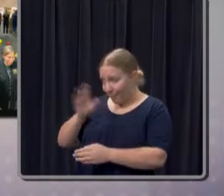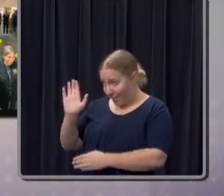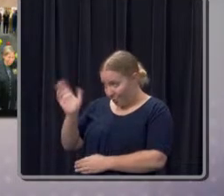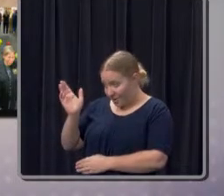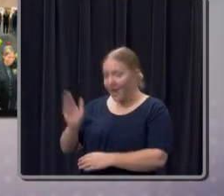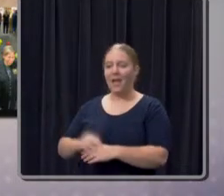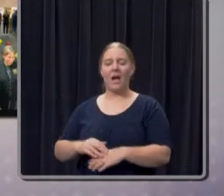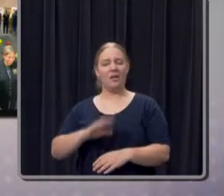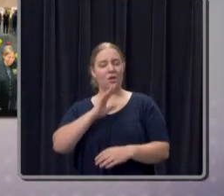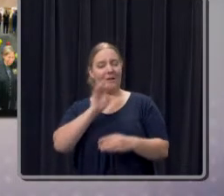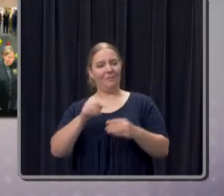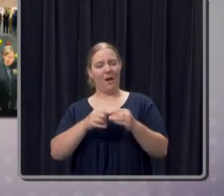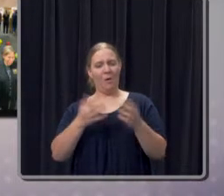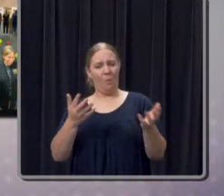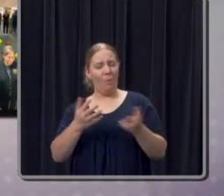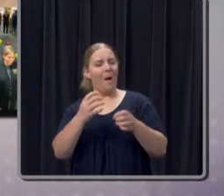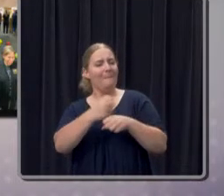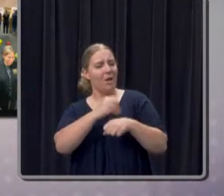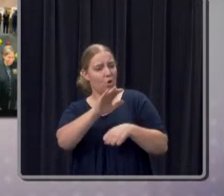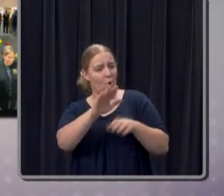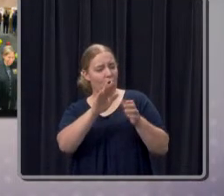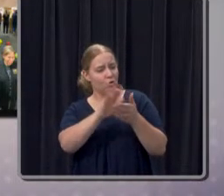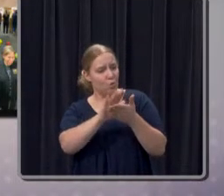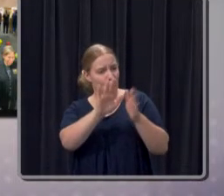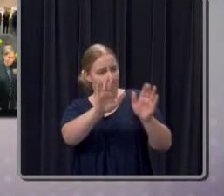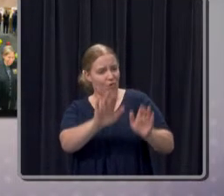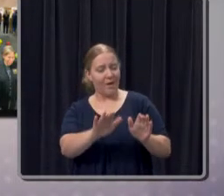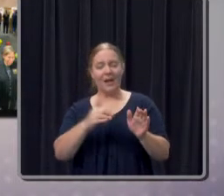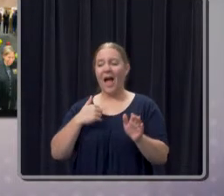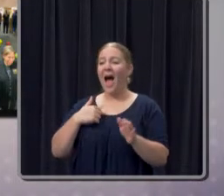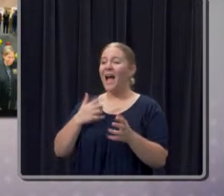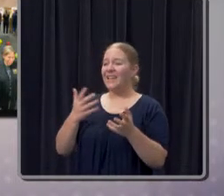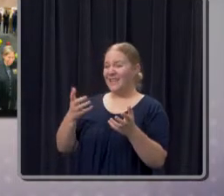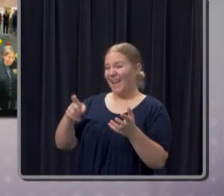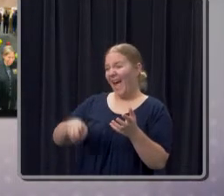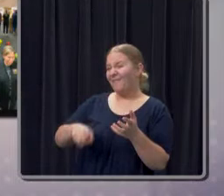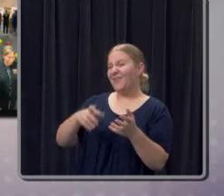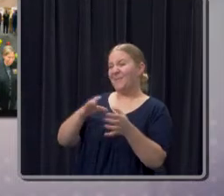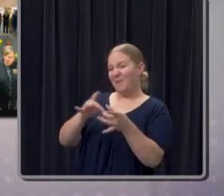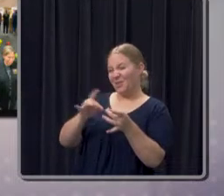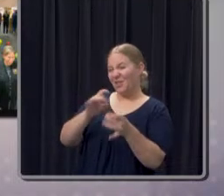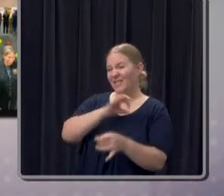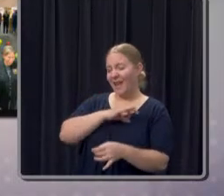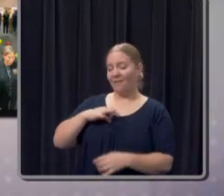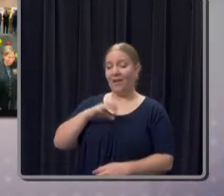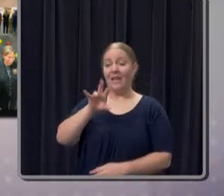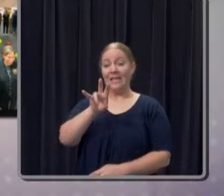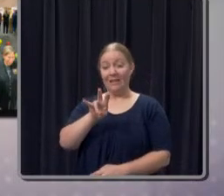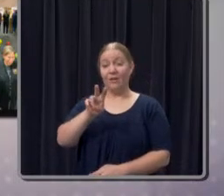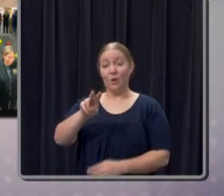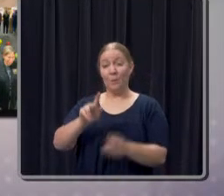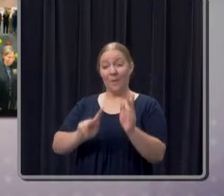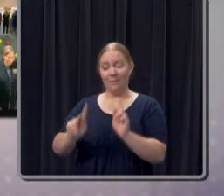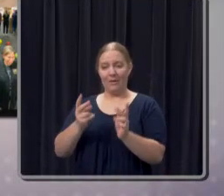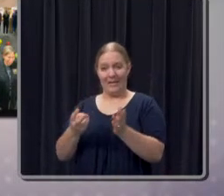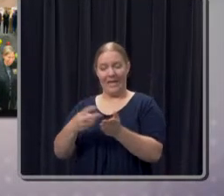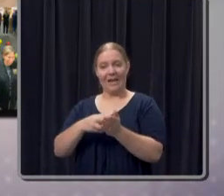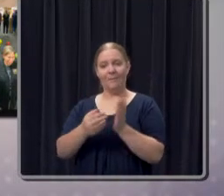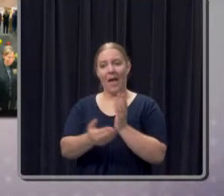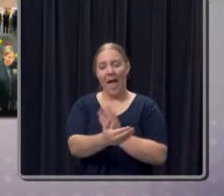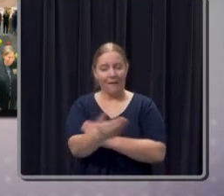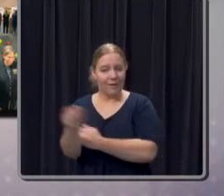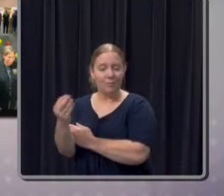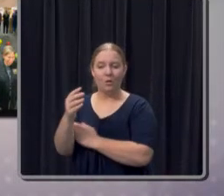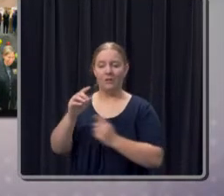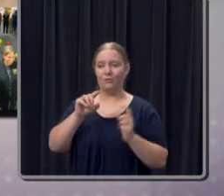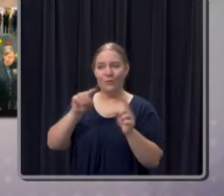about what makes our school great, and I'd be remiss if I didn't mention our staff. 72 people that get up every morning and come and